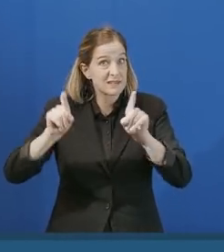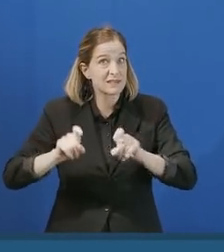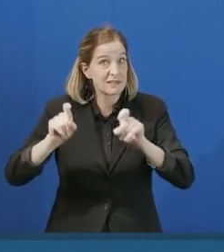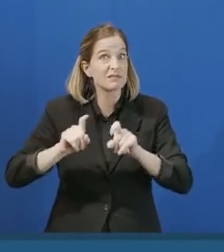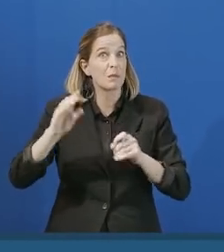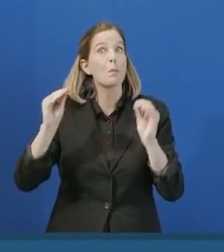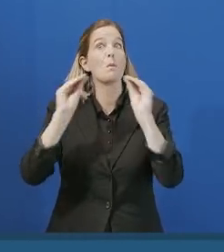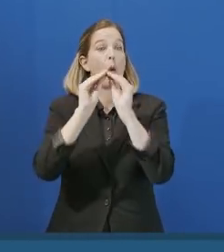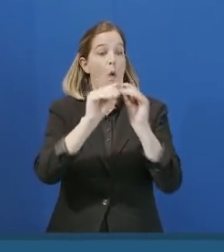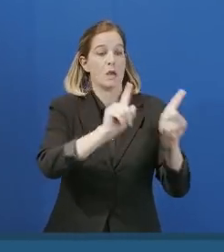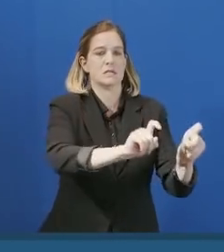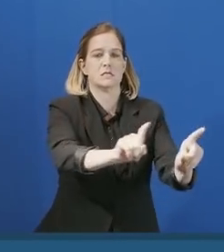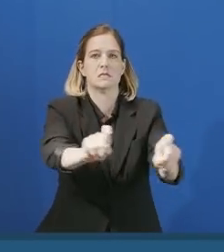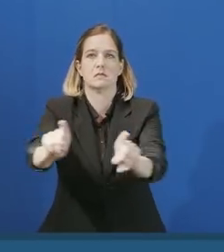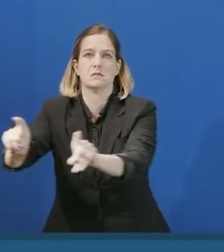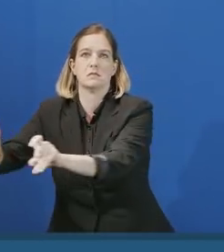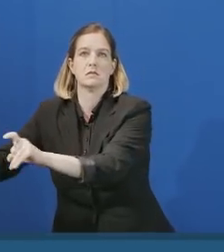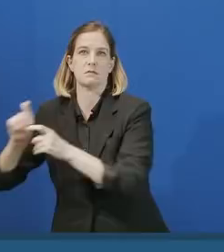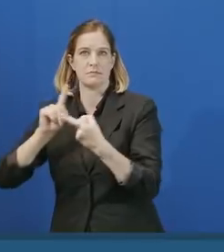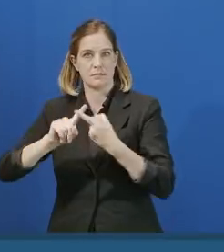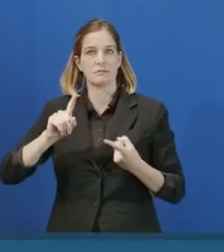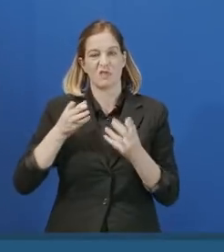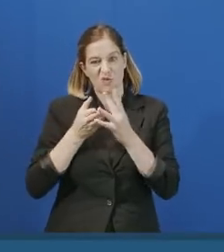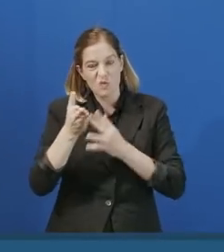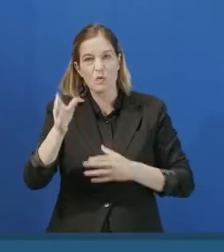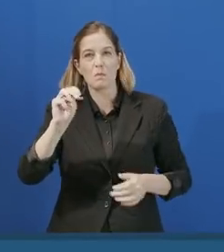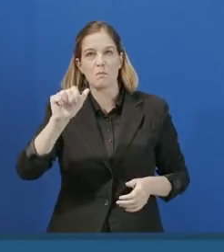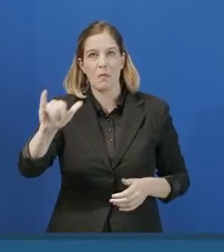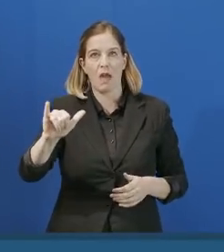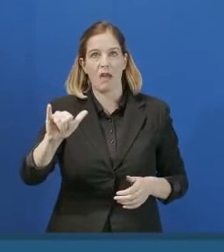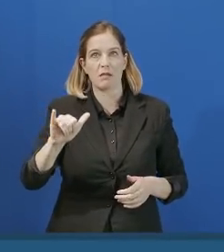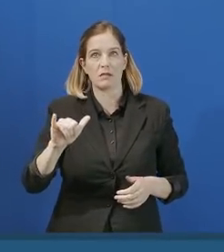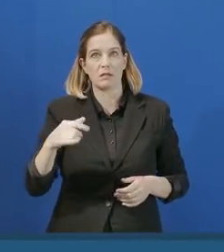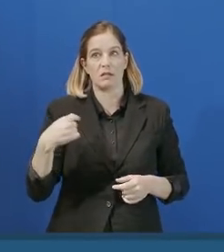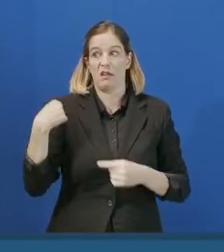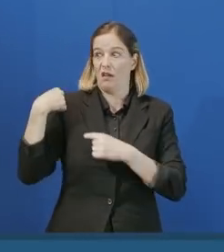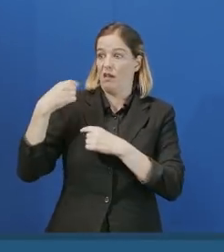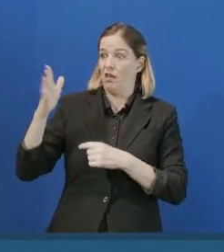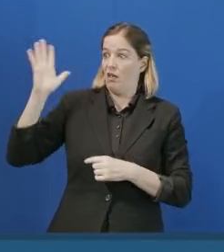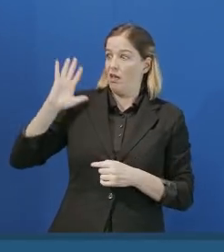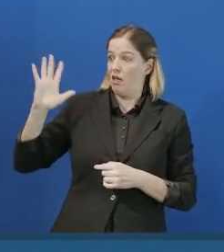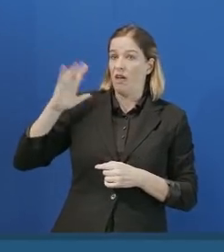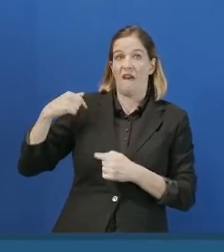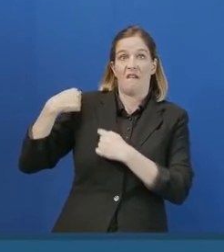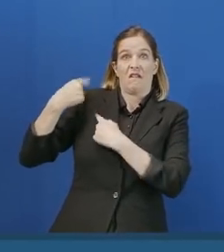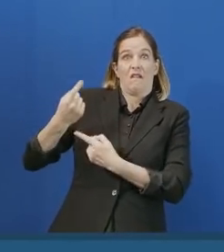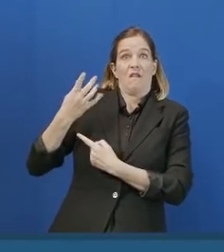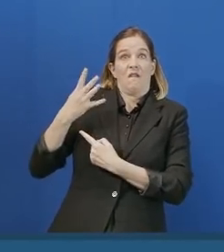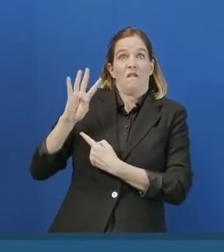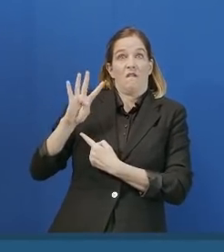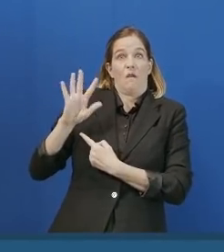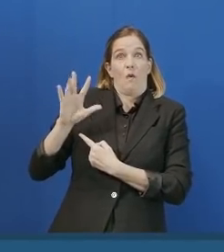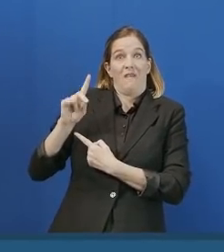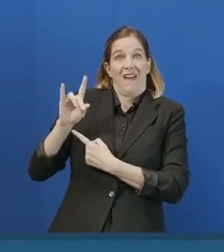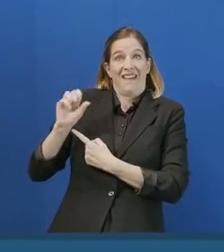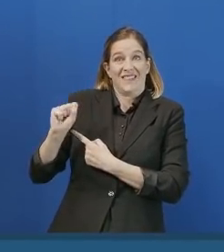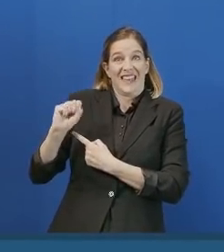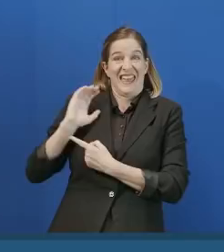we've acquired over the last 45 days will not be with us forever, but they're going to be with us for the time